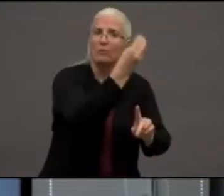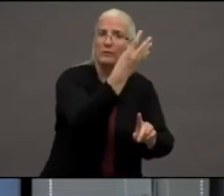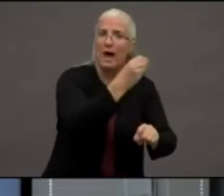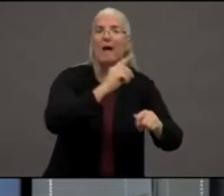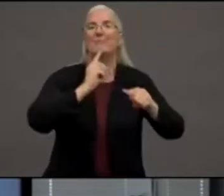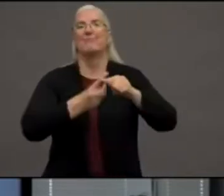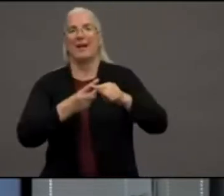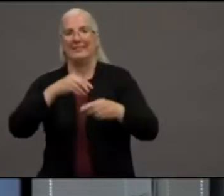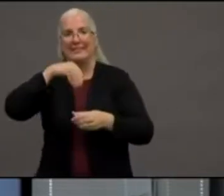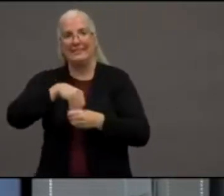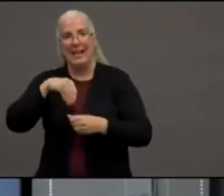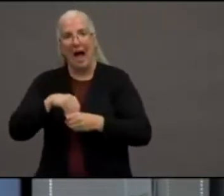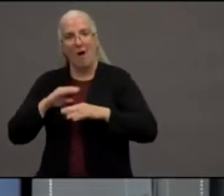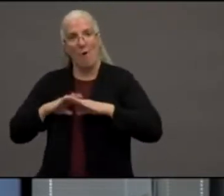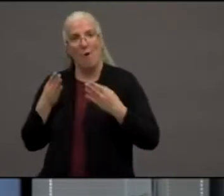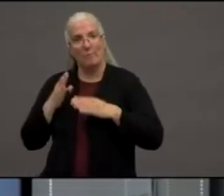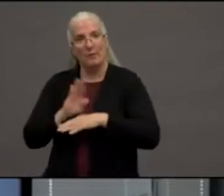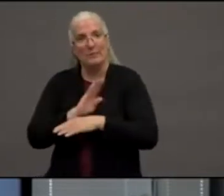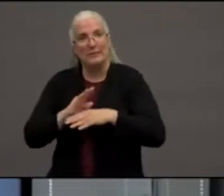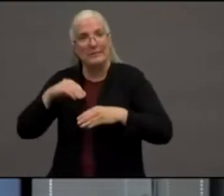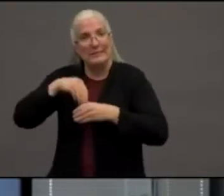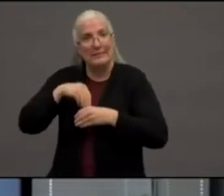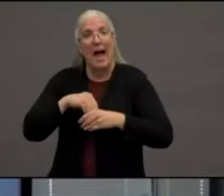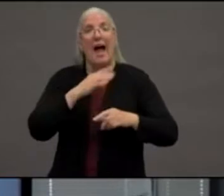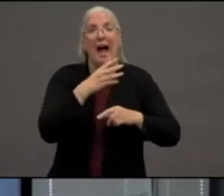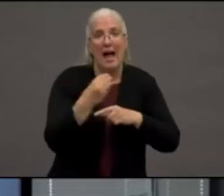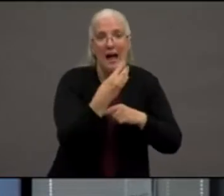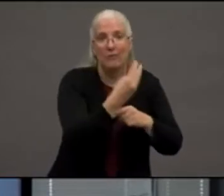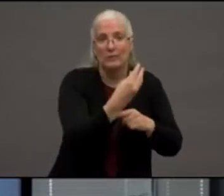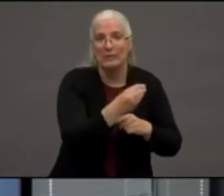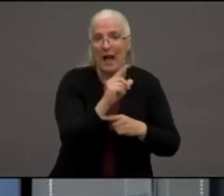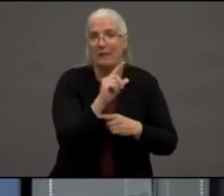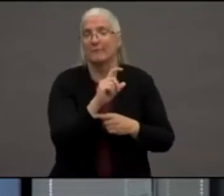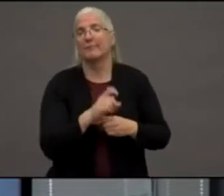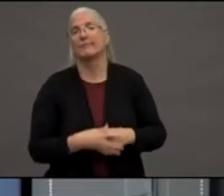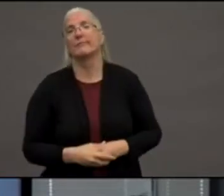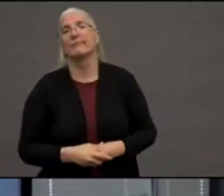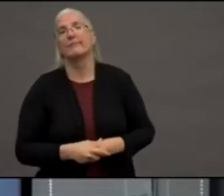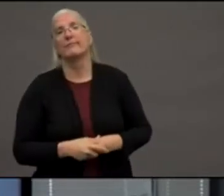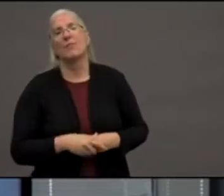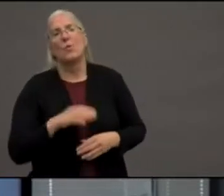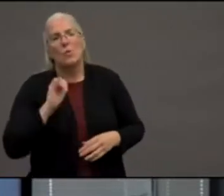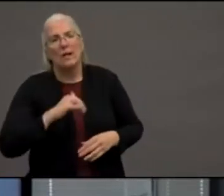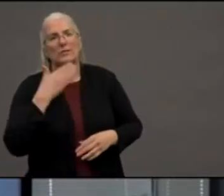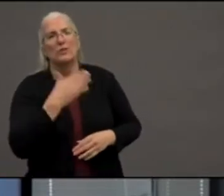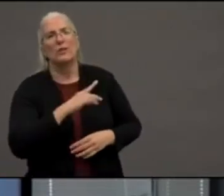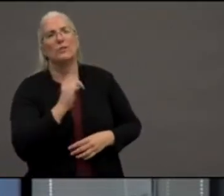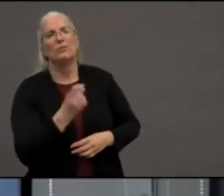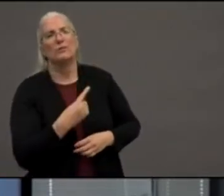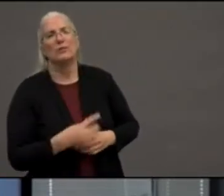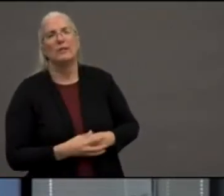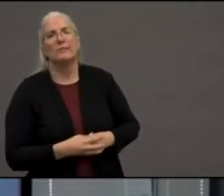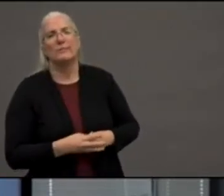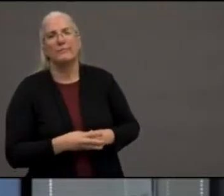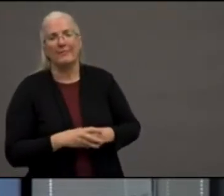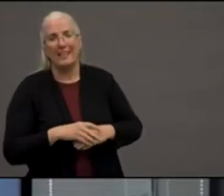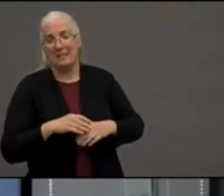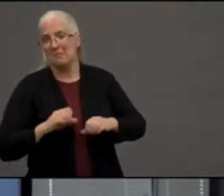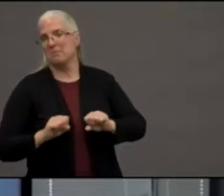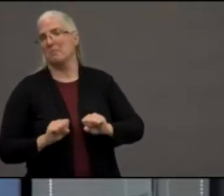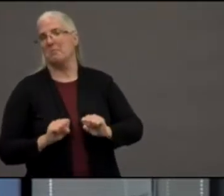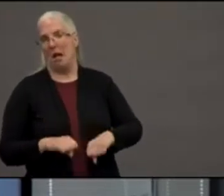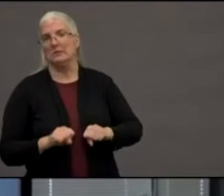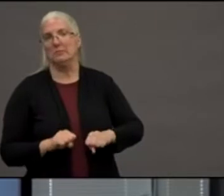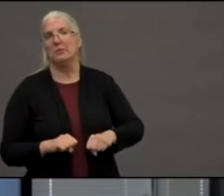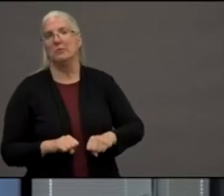inside? That's a very good question. So barbershops and salons may be able to operate